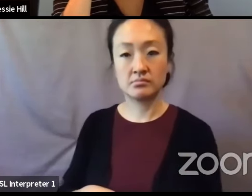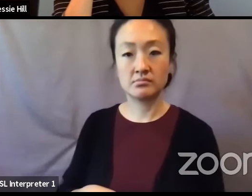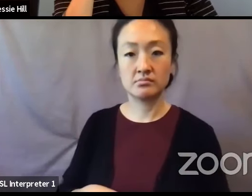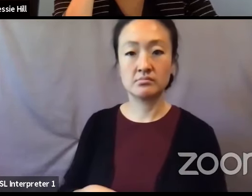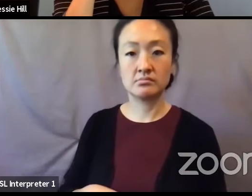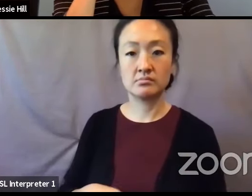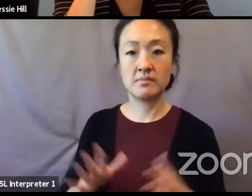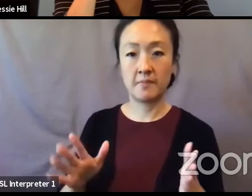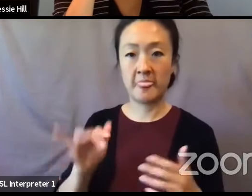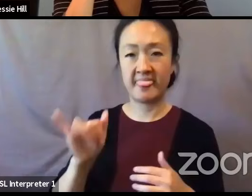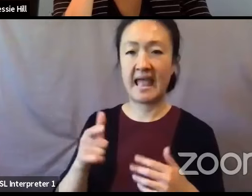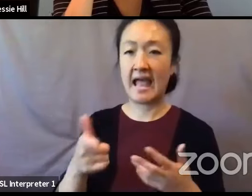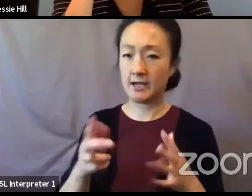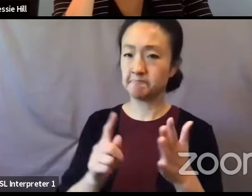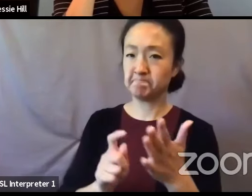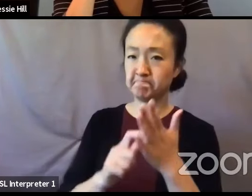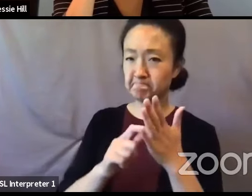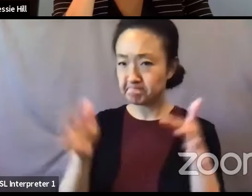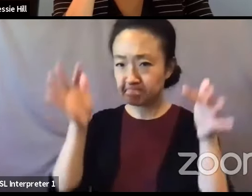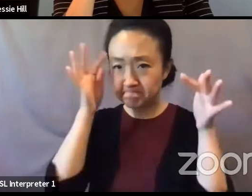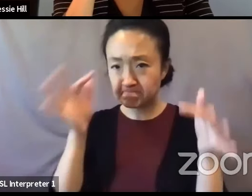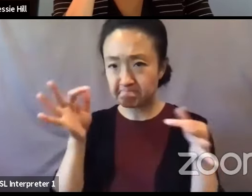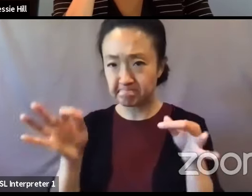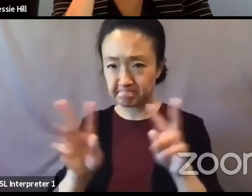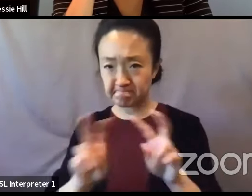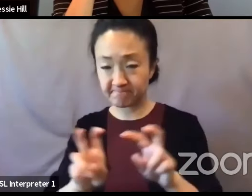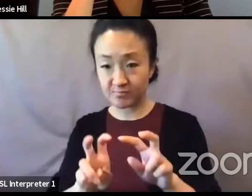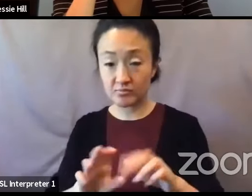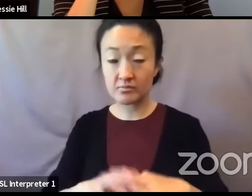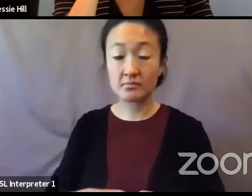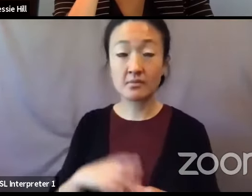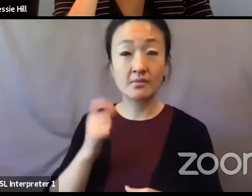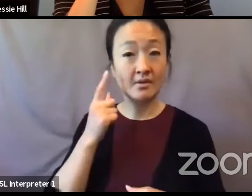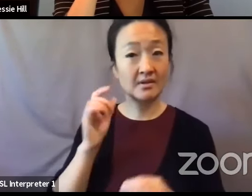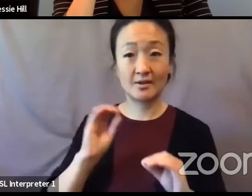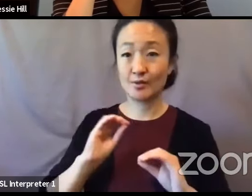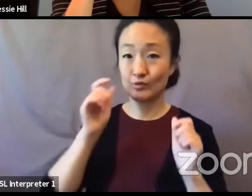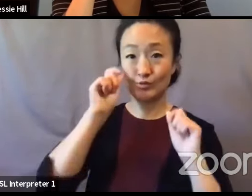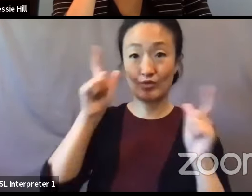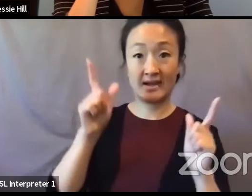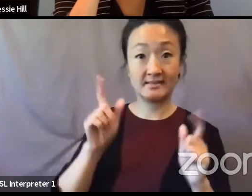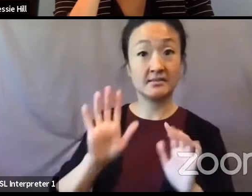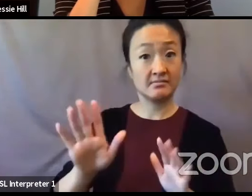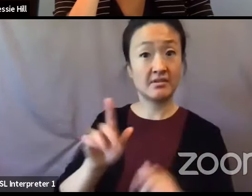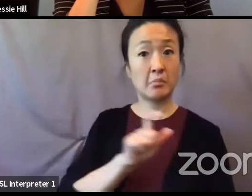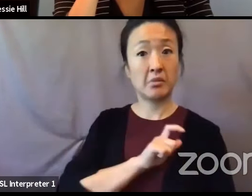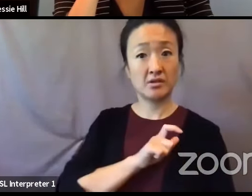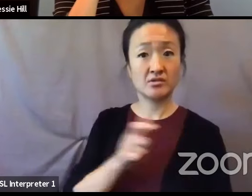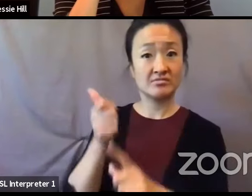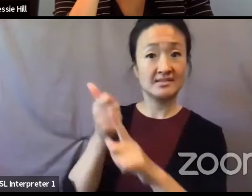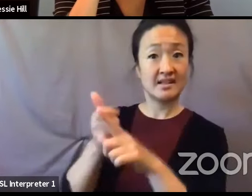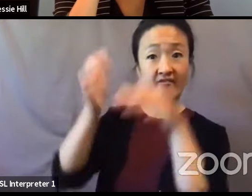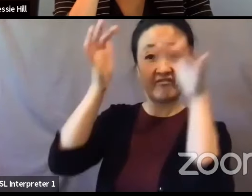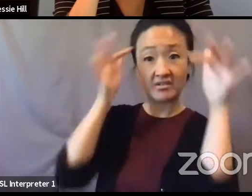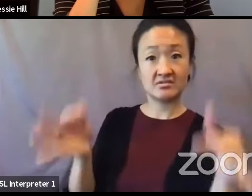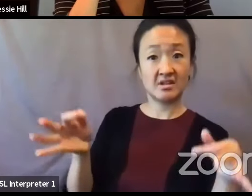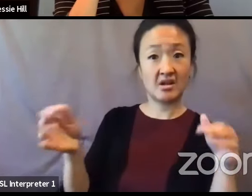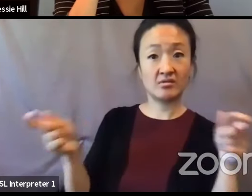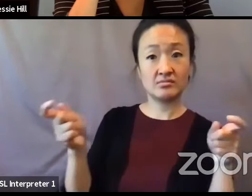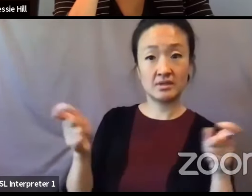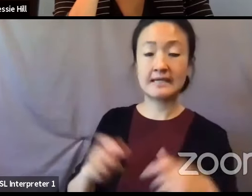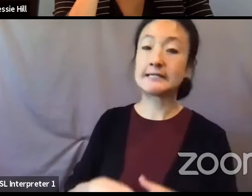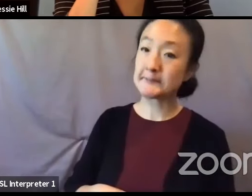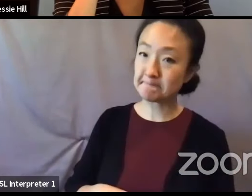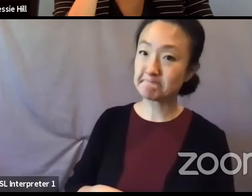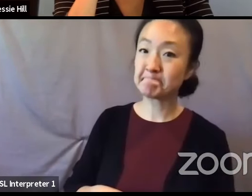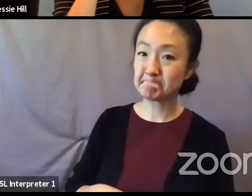discretion. And it should be no surprise that if we let police have discretion, that sometimes that discretion is going to be